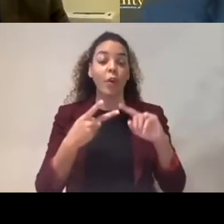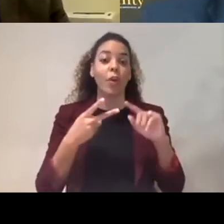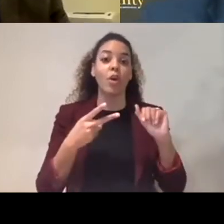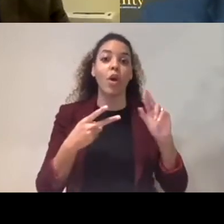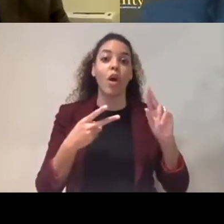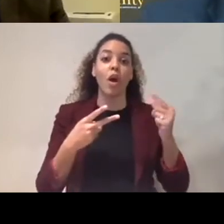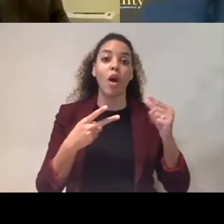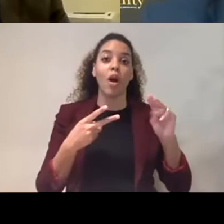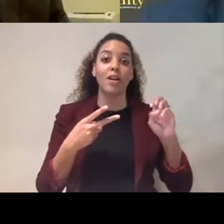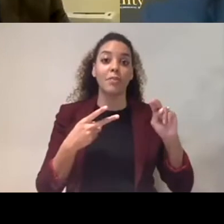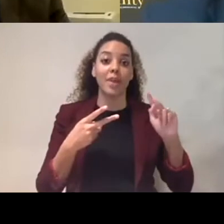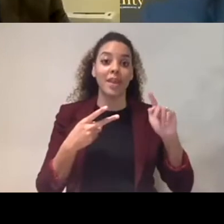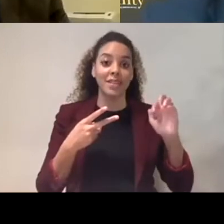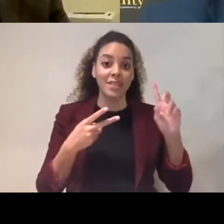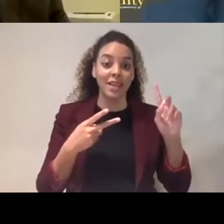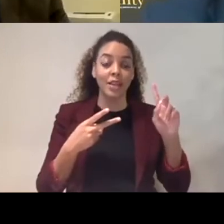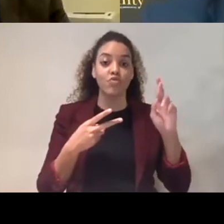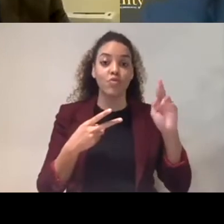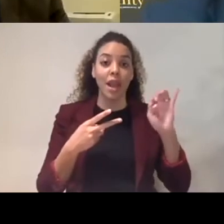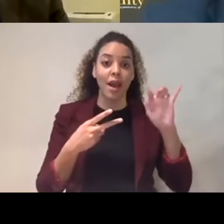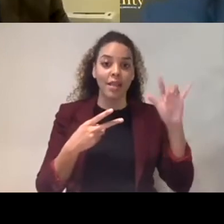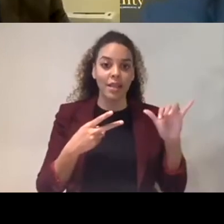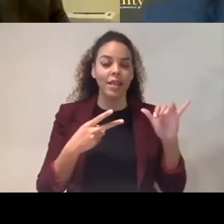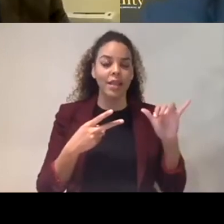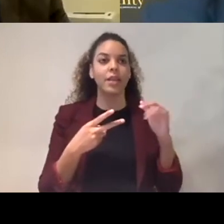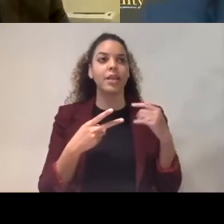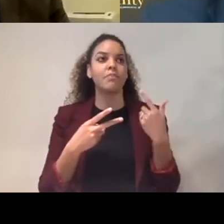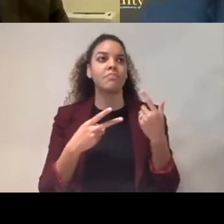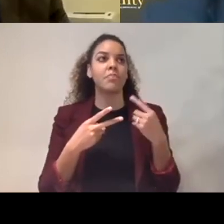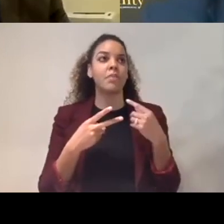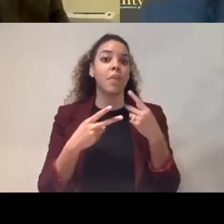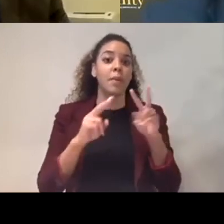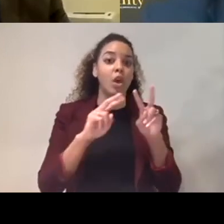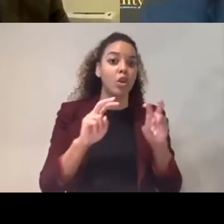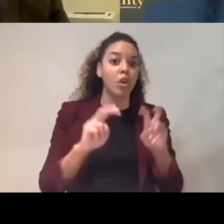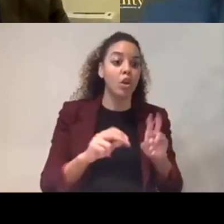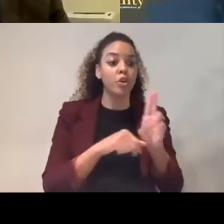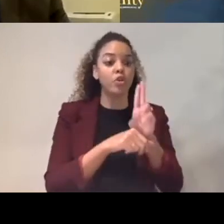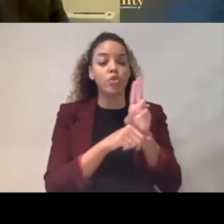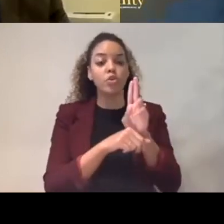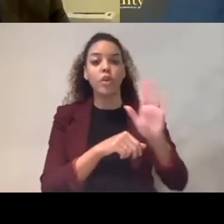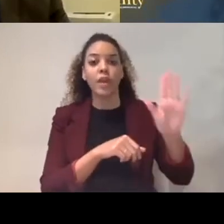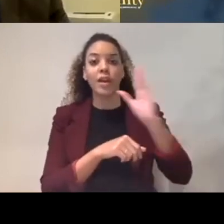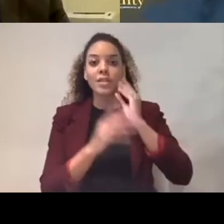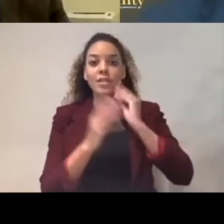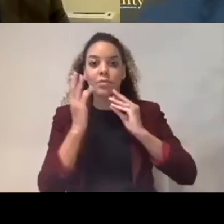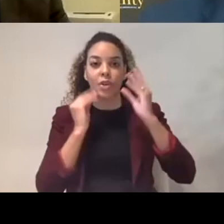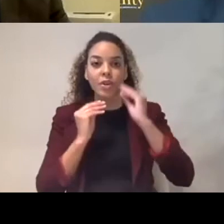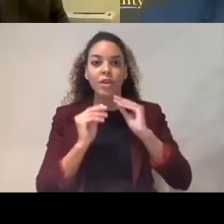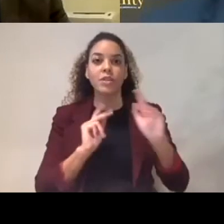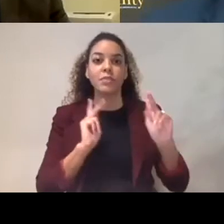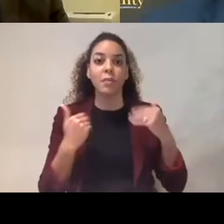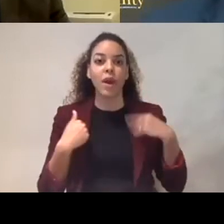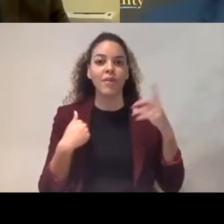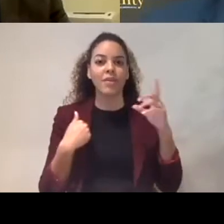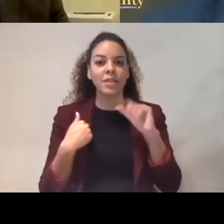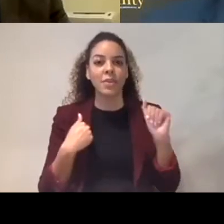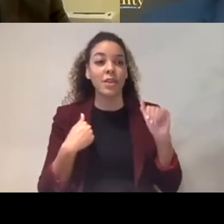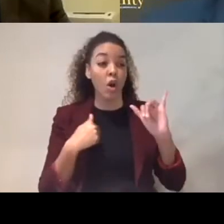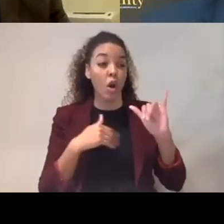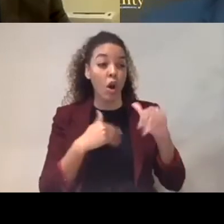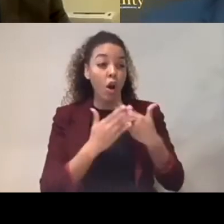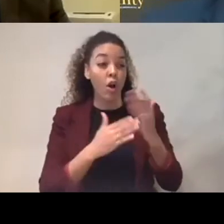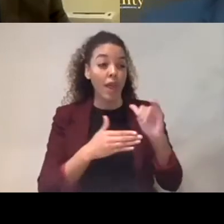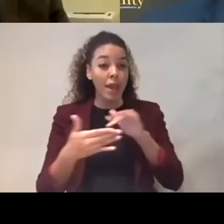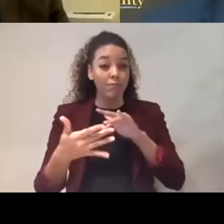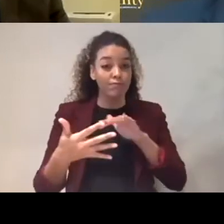and employment supports, looking at things like user experience testing performed by persons with disabilities. All of these emerging technologies need